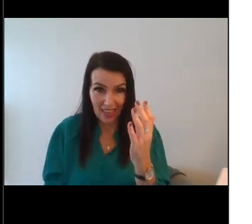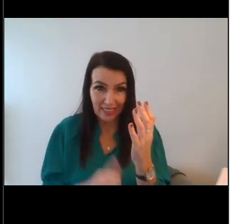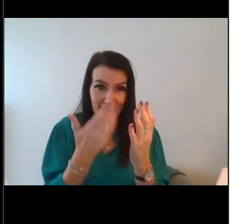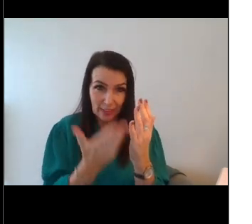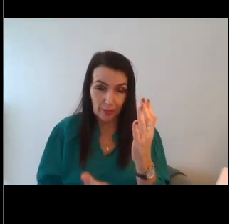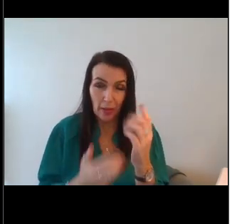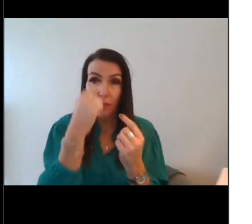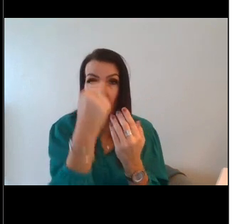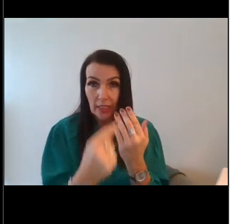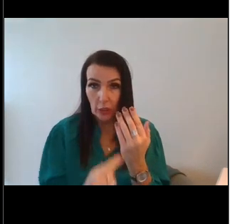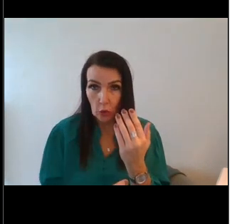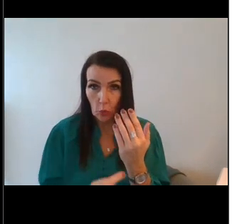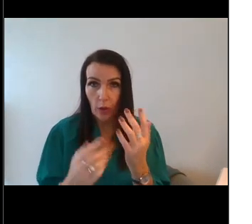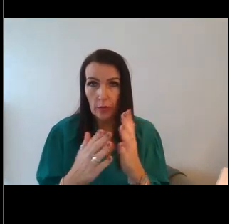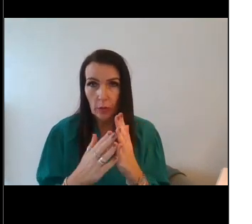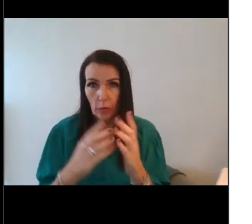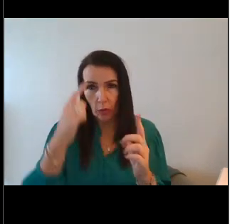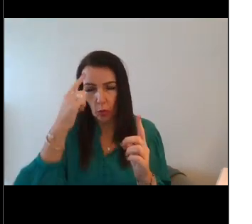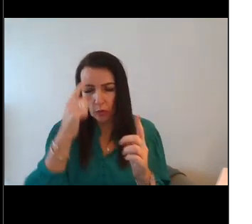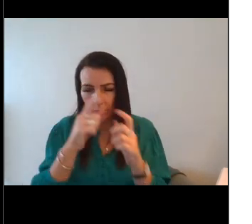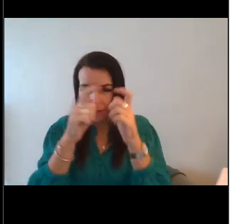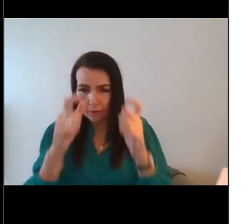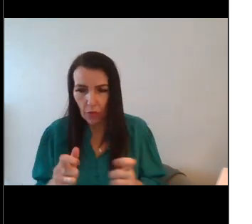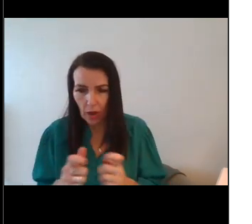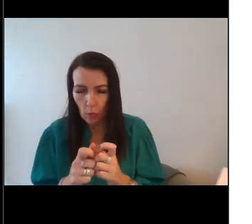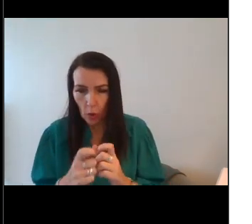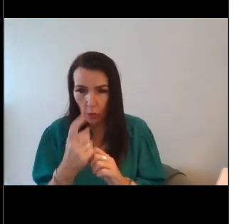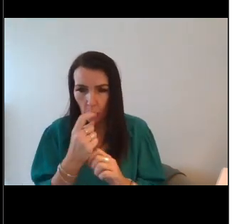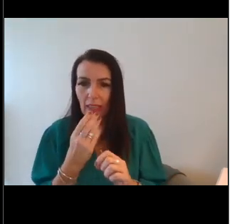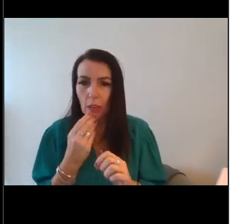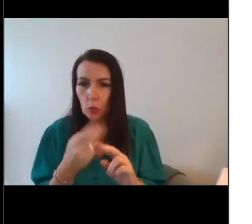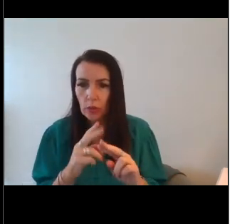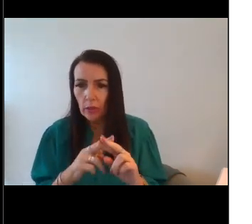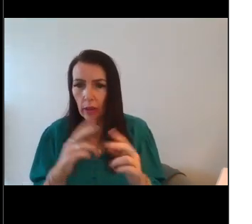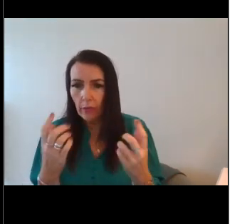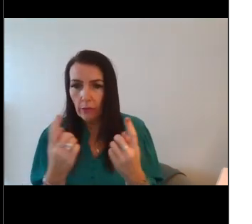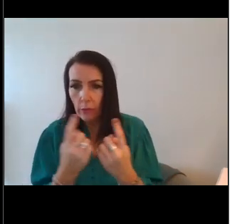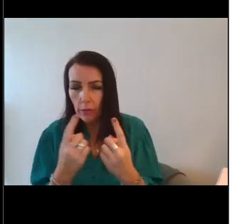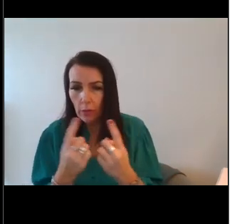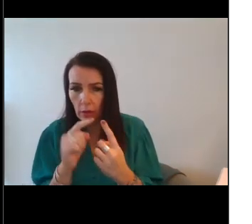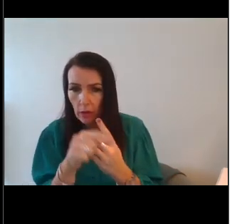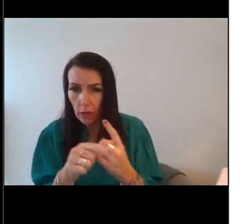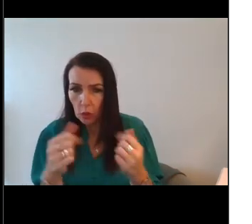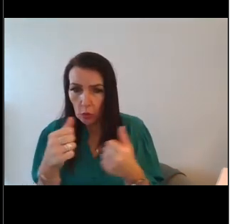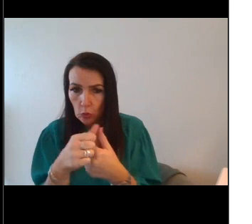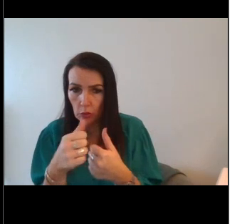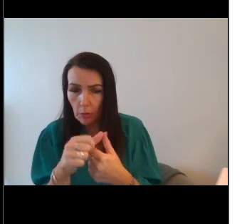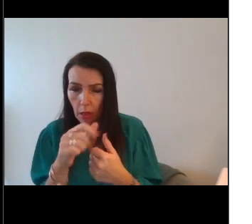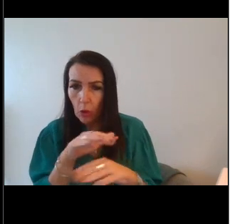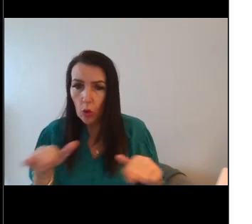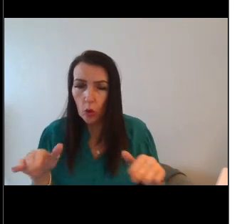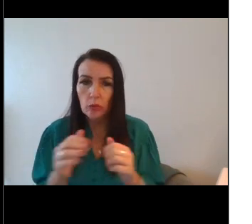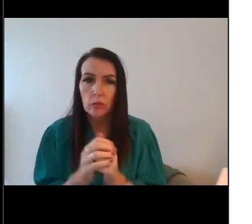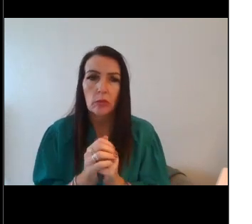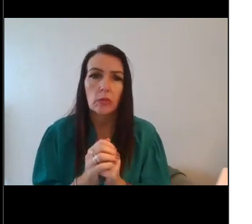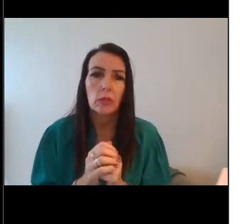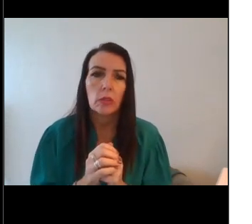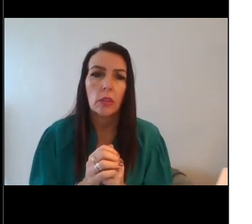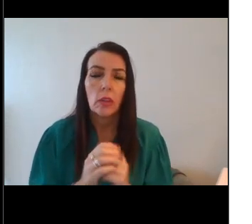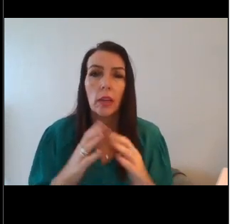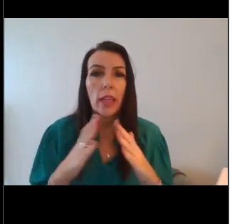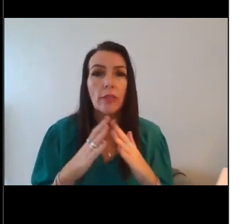we developed a logical framework that we could use to determine if a property was suitable for that intervention type. So for example, if a home was